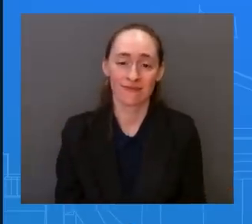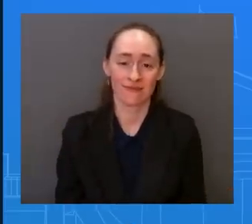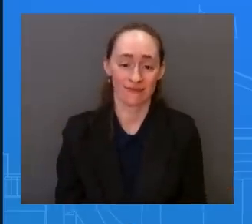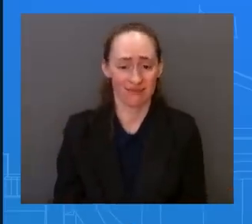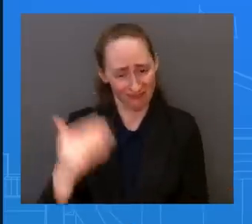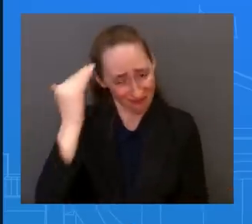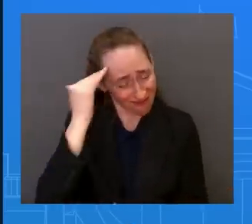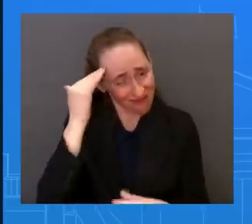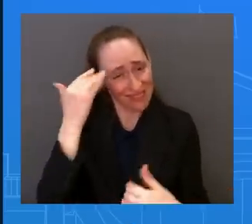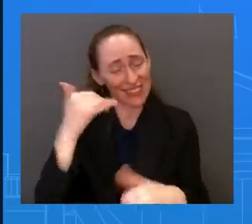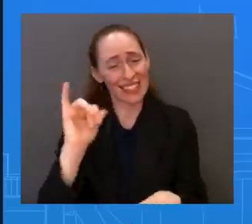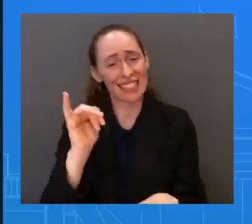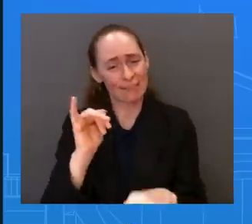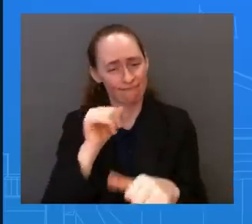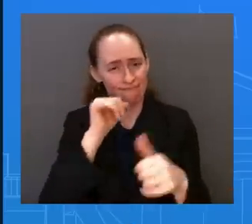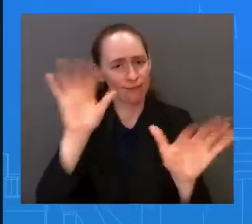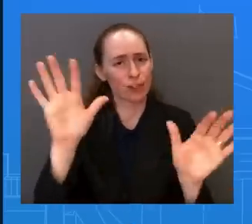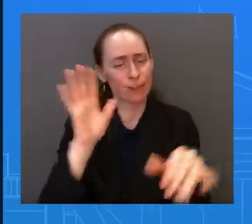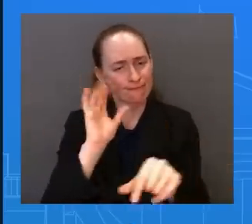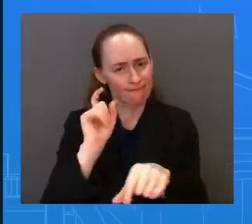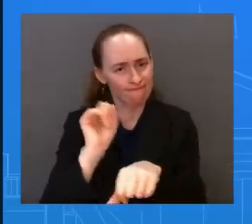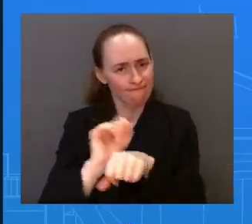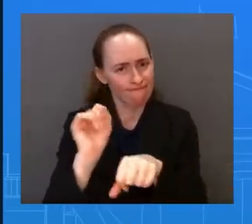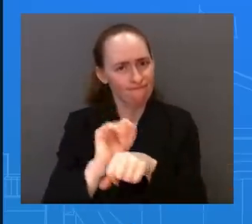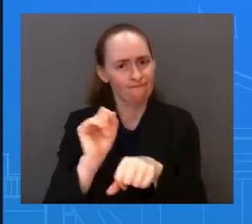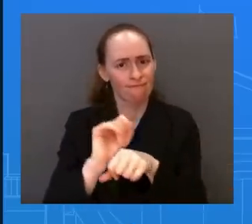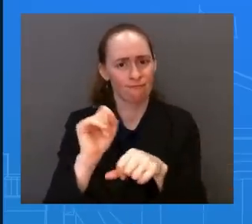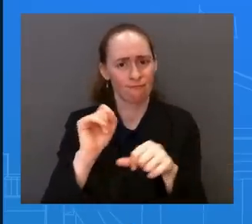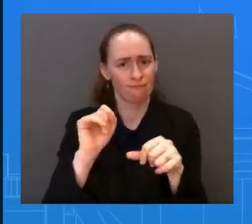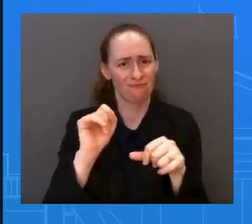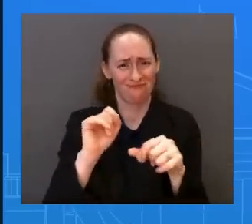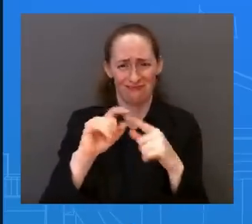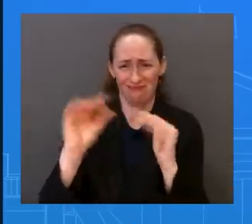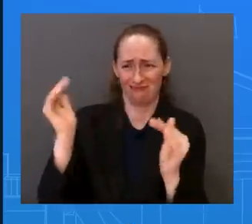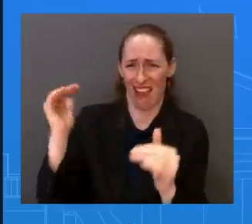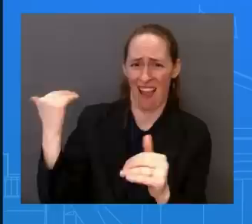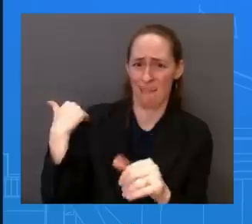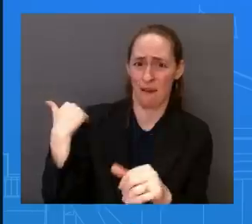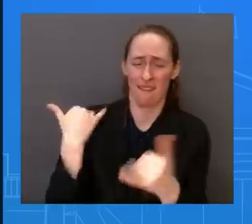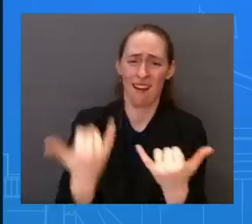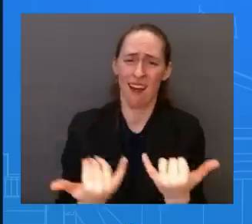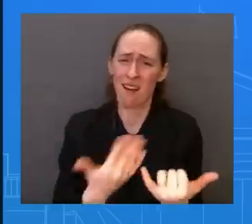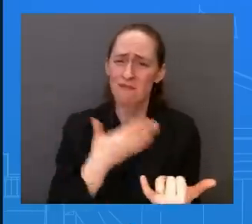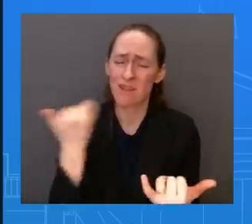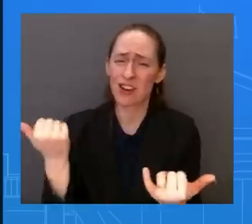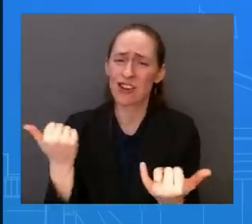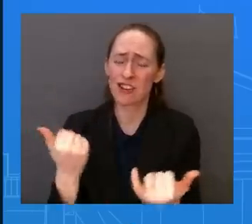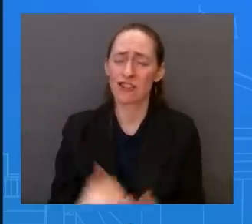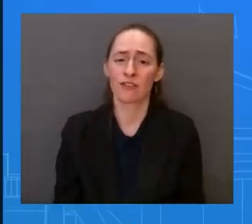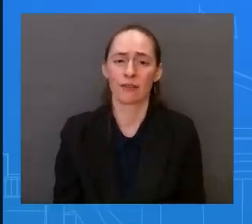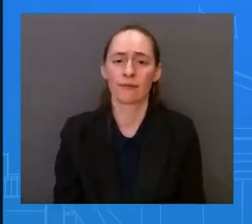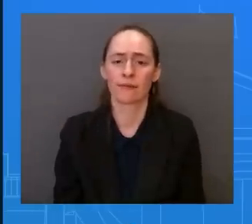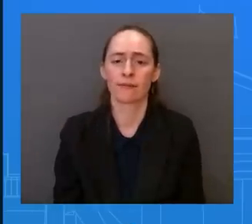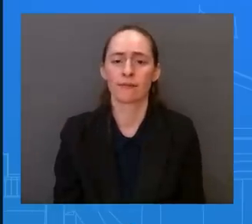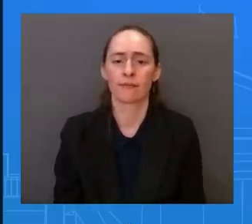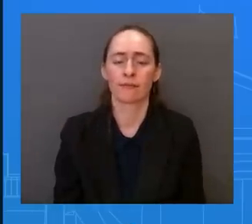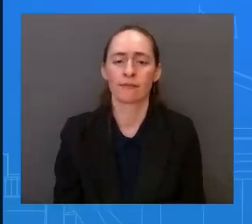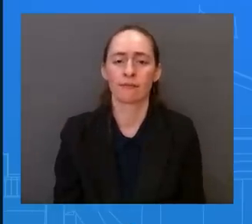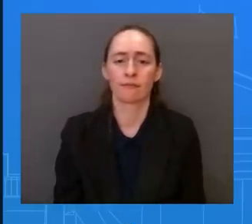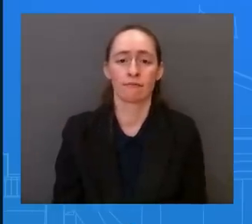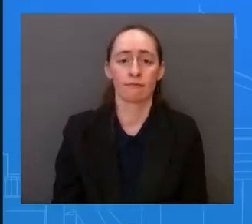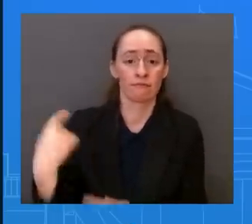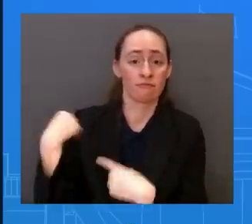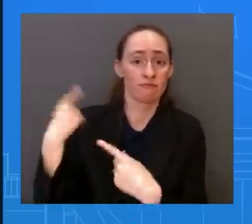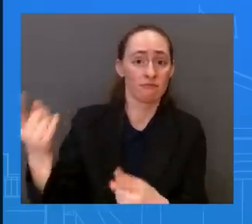made, particularly the recent progress that we have made with inflation coming down, gas prices coming down, real